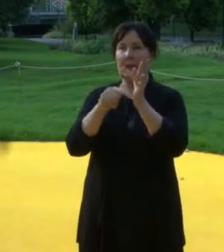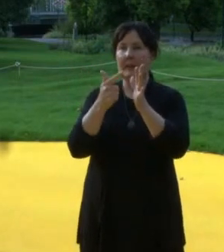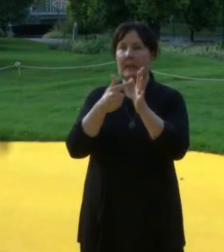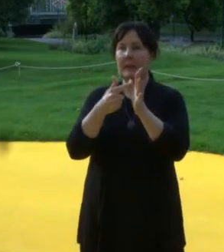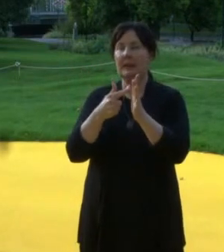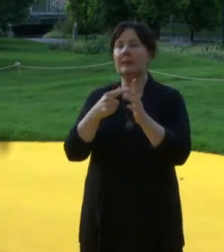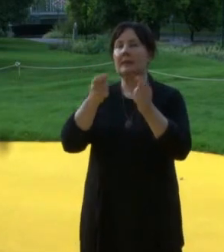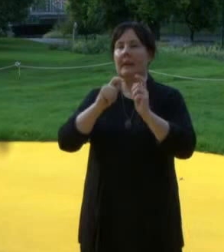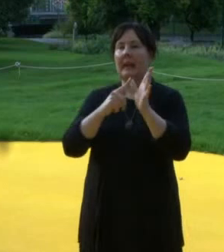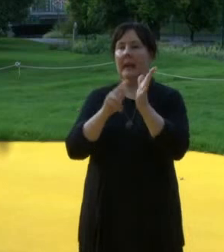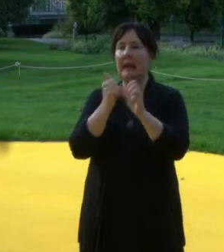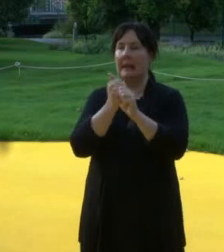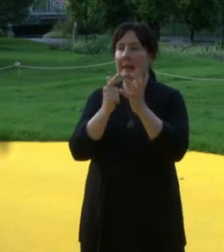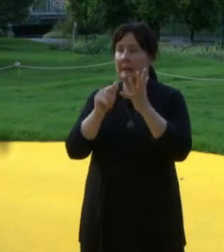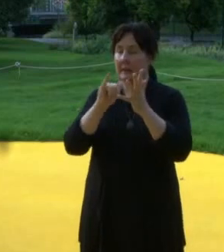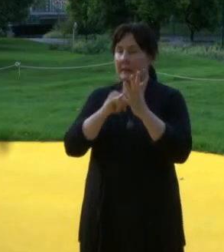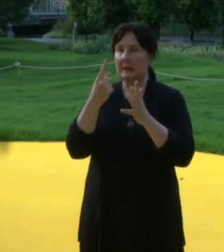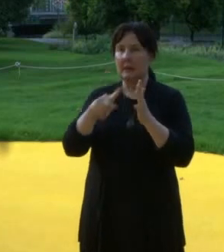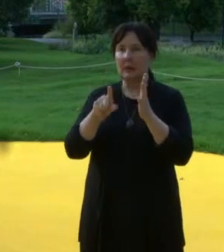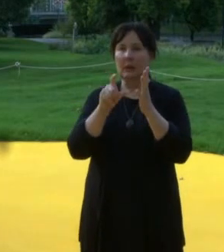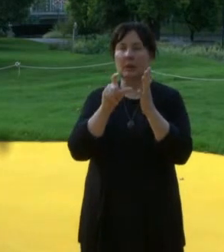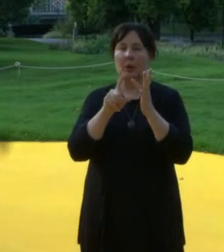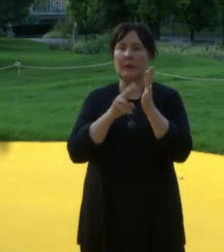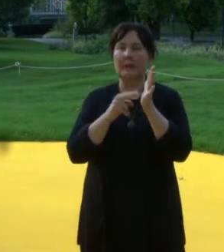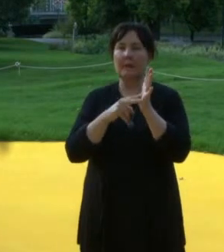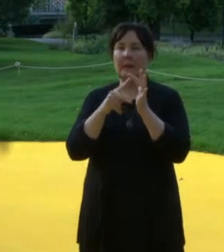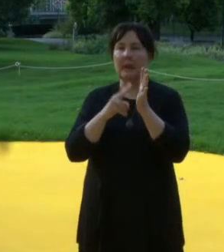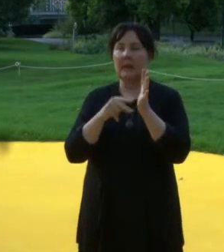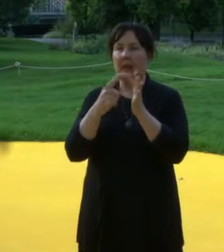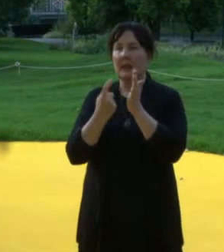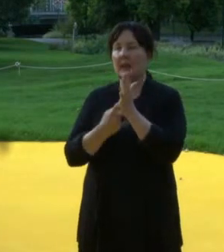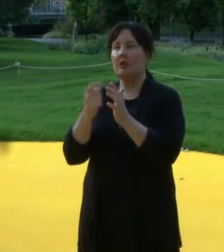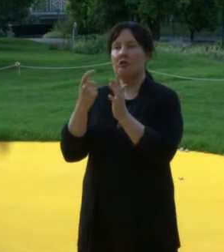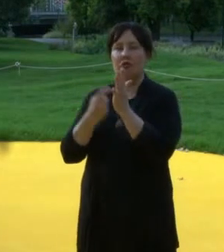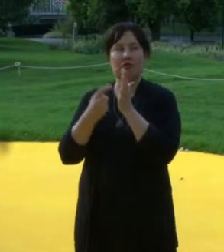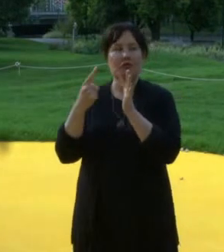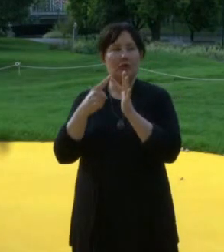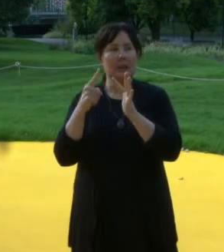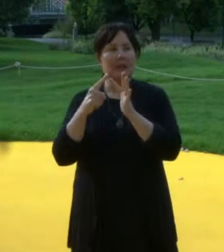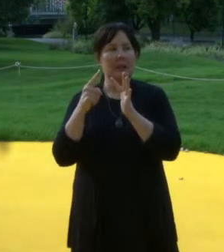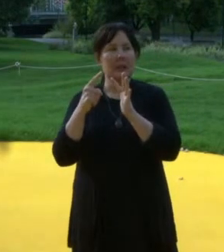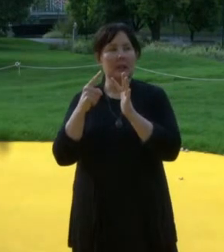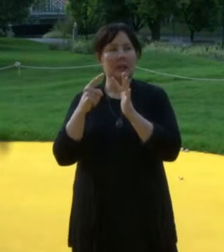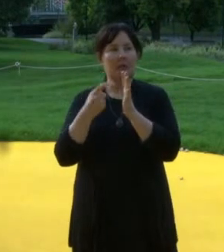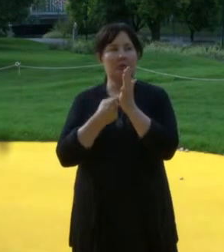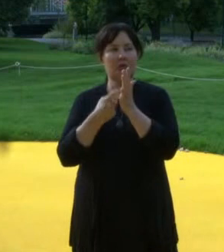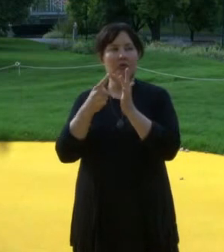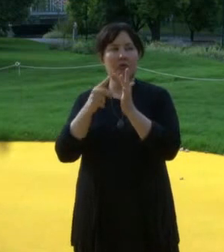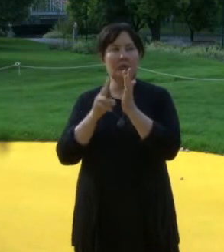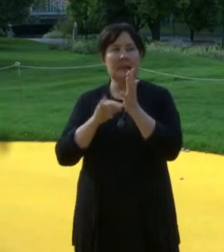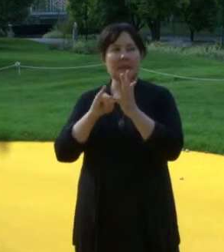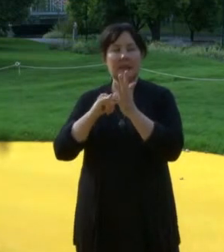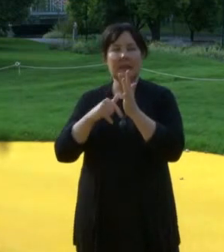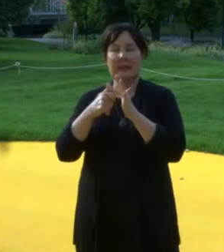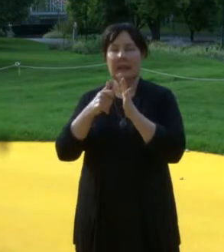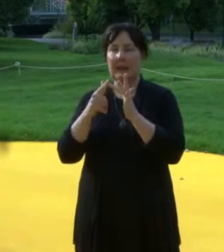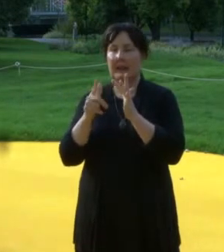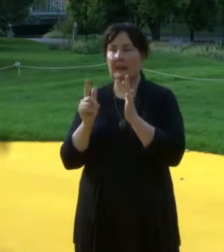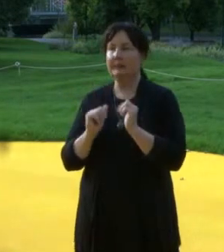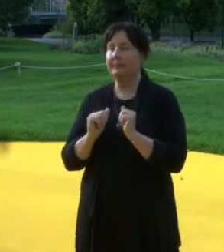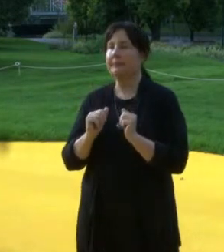Suarez, Angus Serini and convener Rinsky Ginsberg. And the shortlisted titles